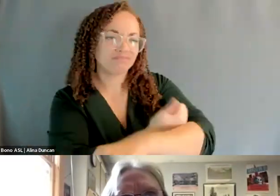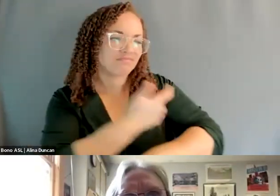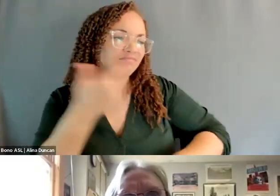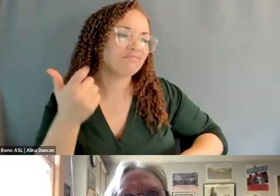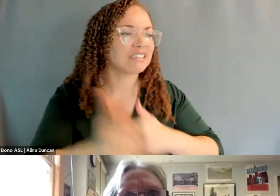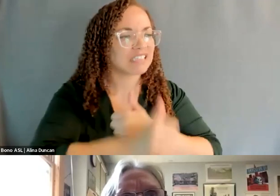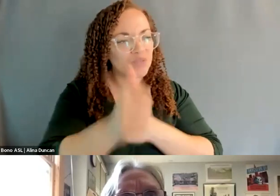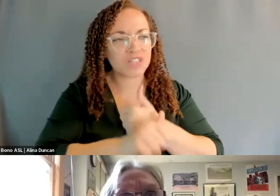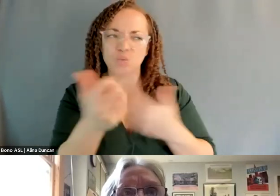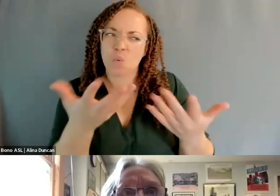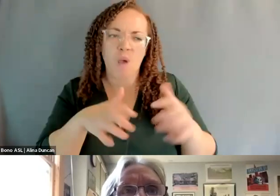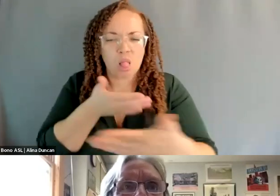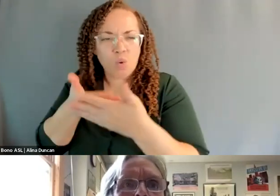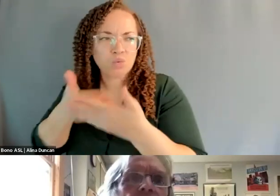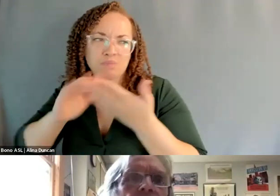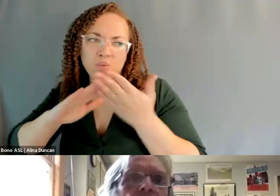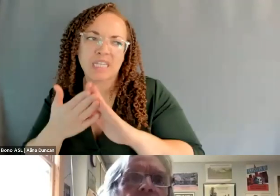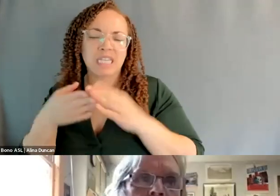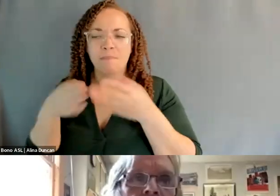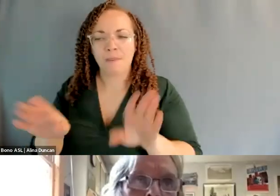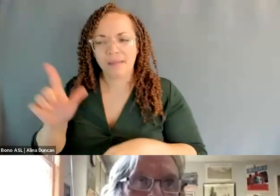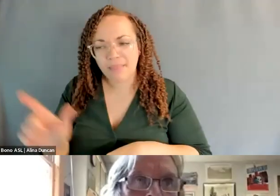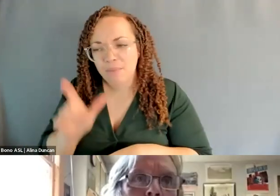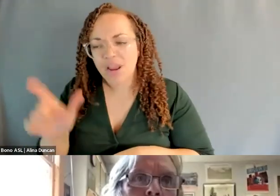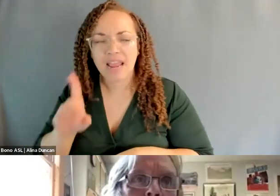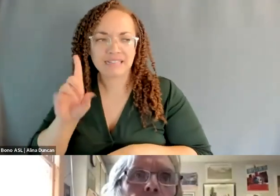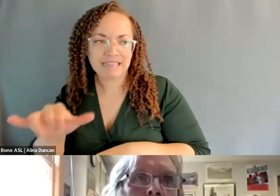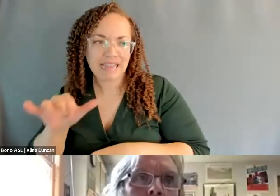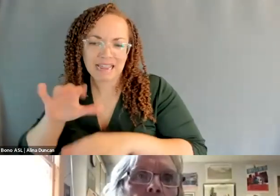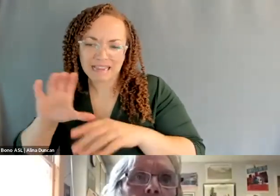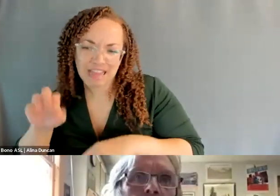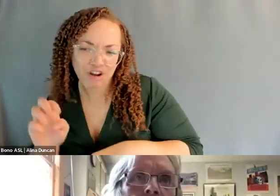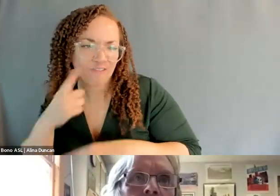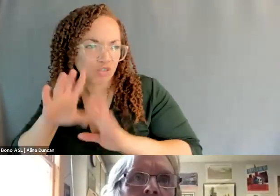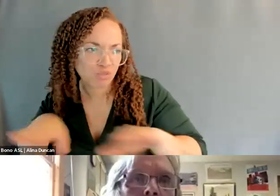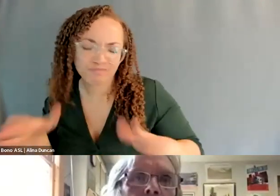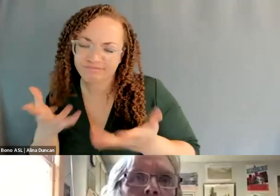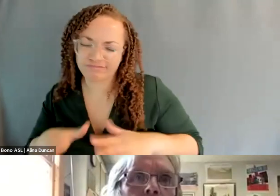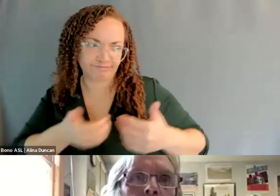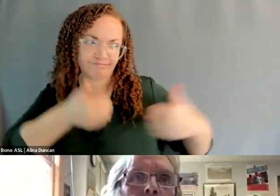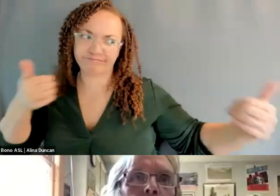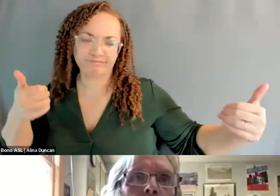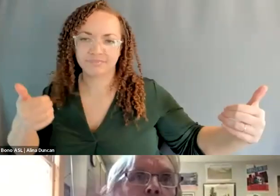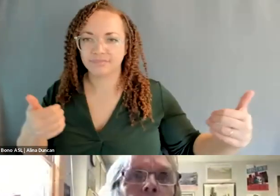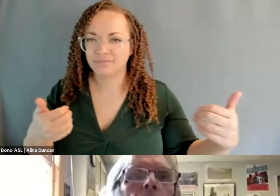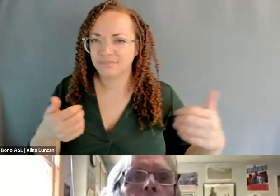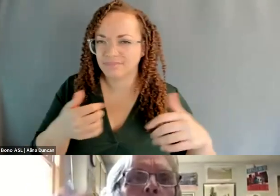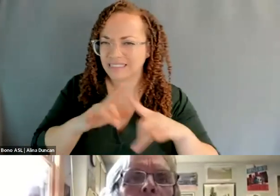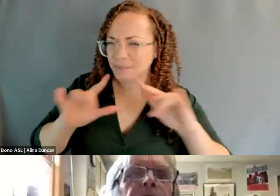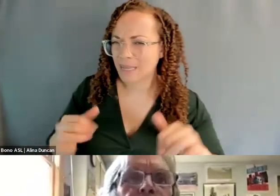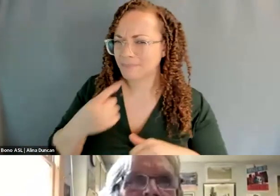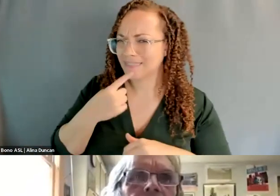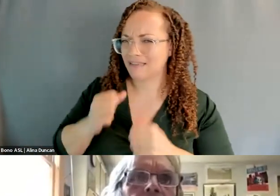daycare centers and your public libraries. But then you're going to bring the shit to my neighborhood and tell me that you're building housing for unhoused community